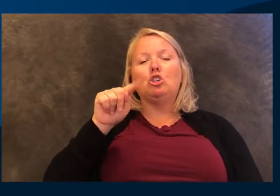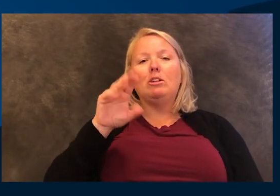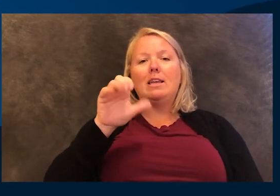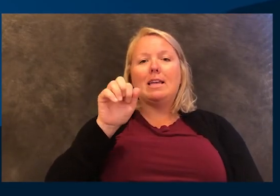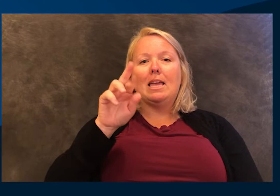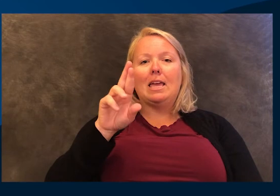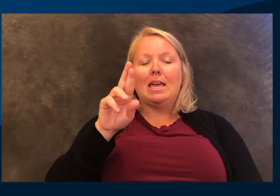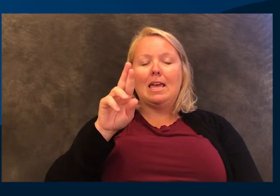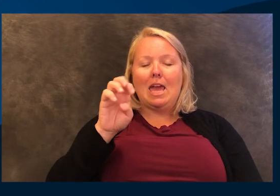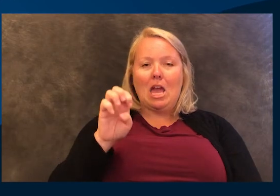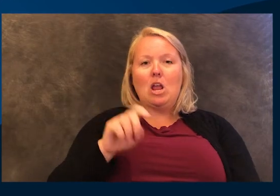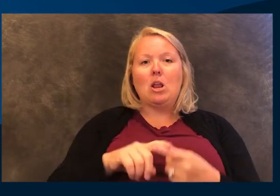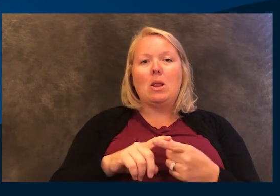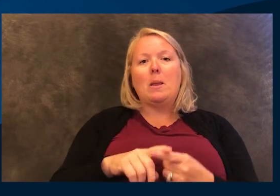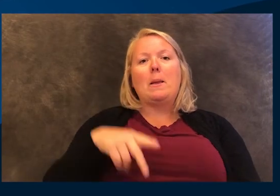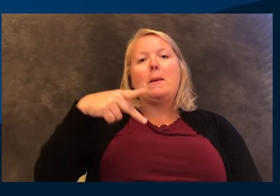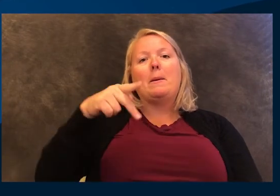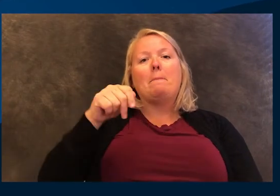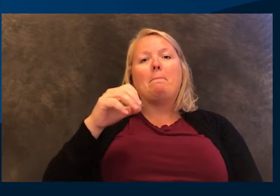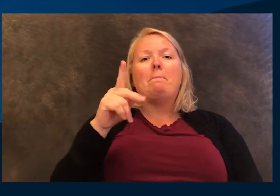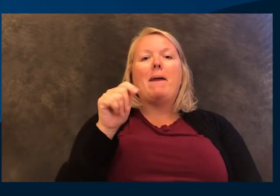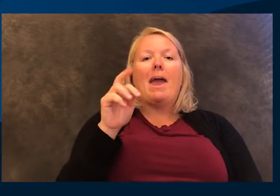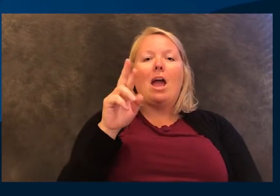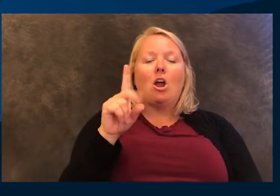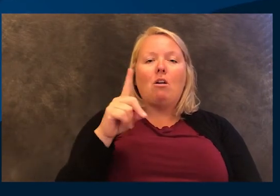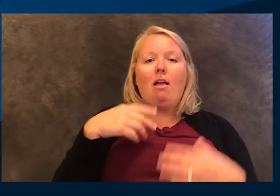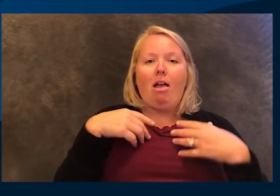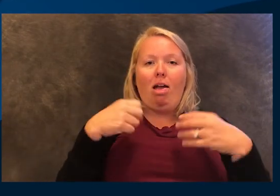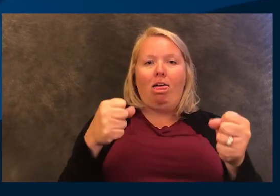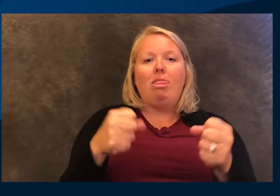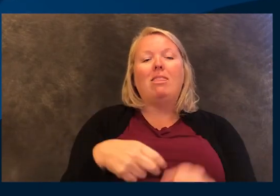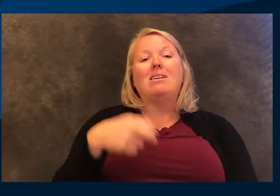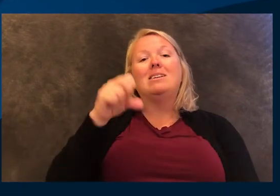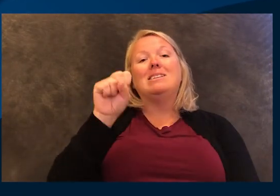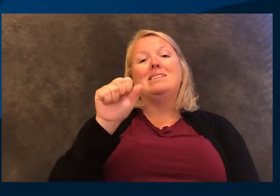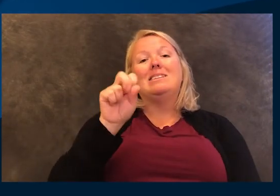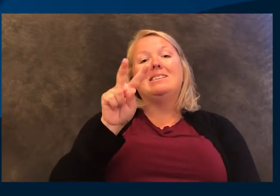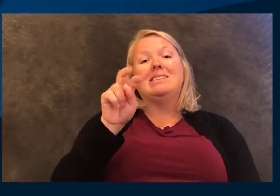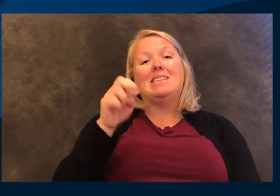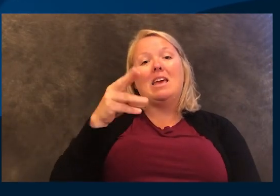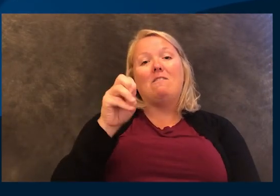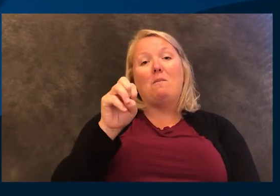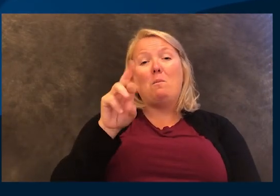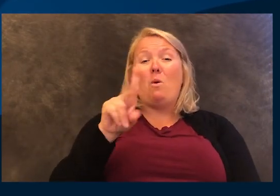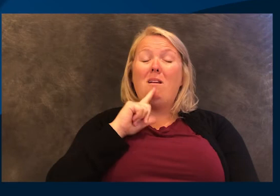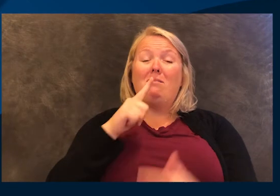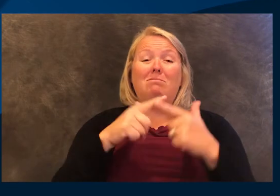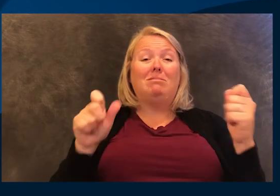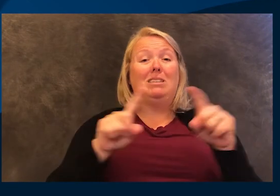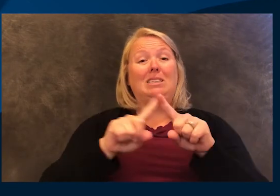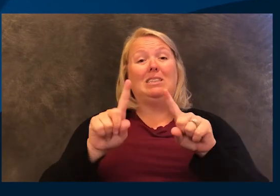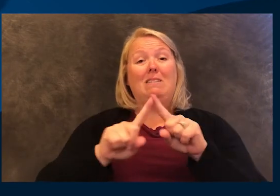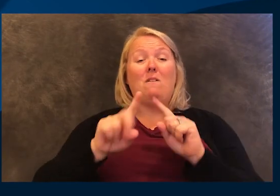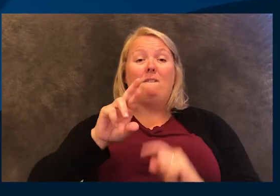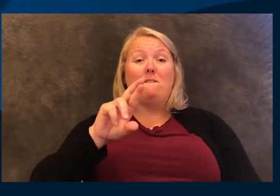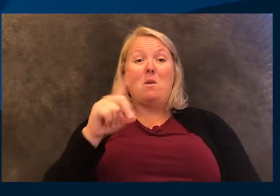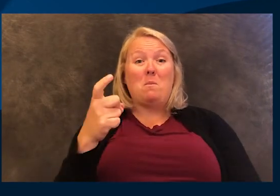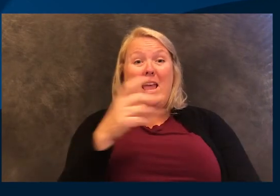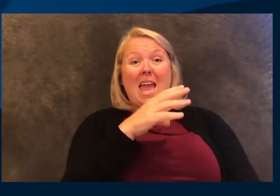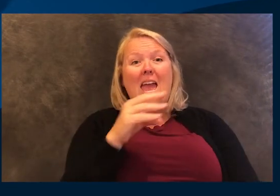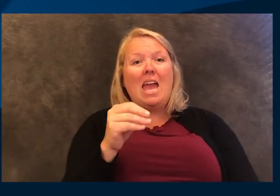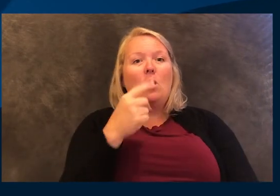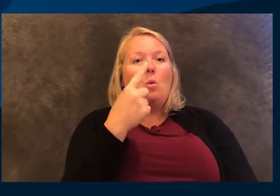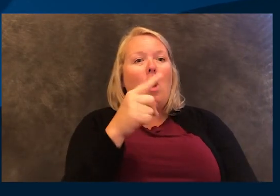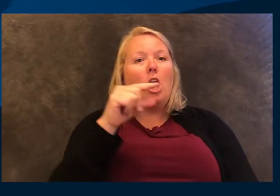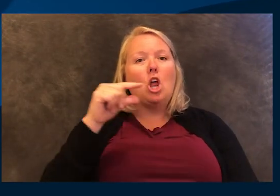vaccine, Costco, Sam's Club, Save More, and many other pharmacies. I actually even have a friend who got it from a greenhouse,